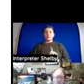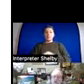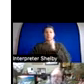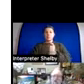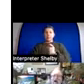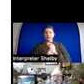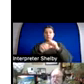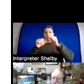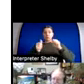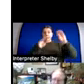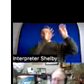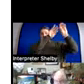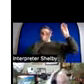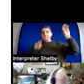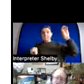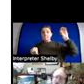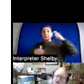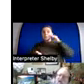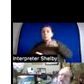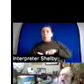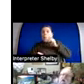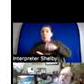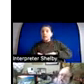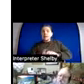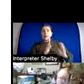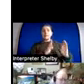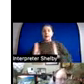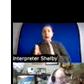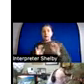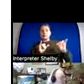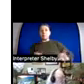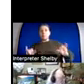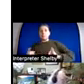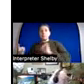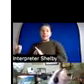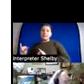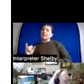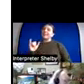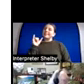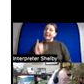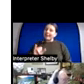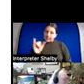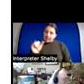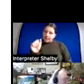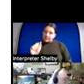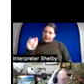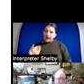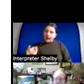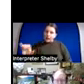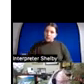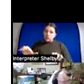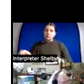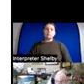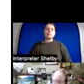well again we're doing pattern recognition here just like an ai would do so we're probably all going to